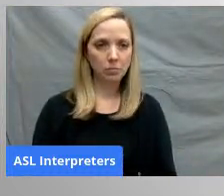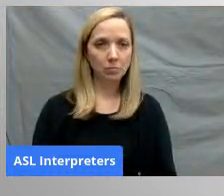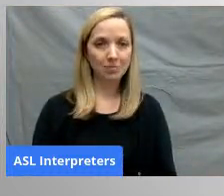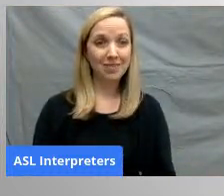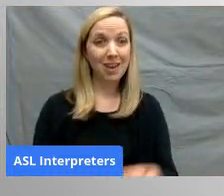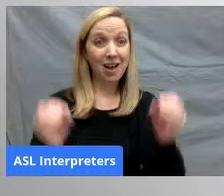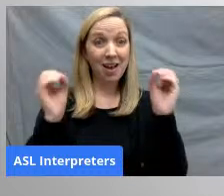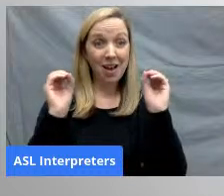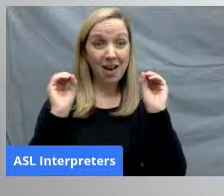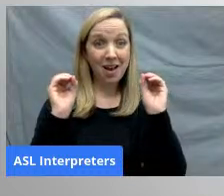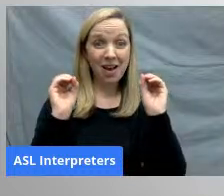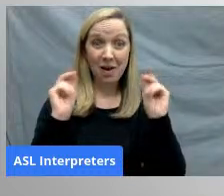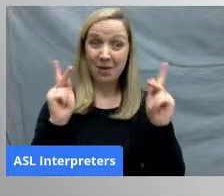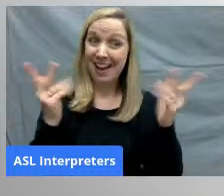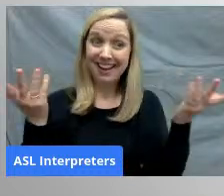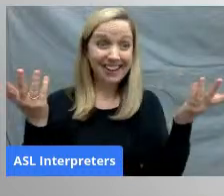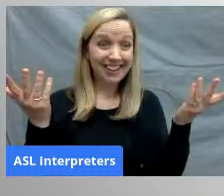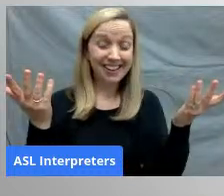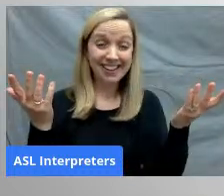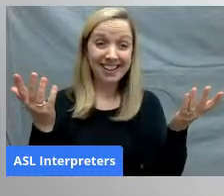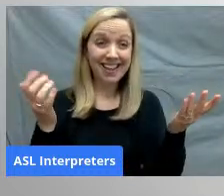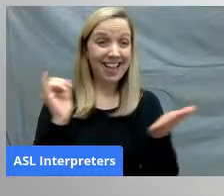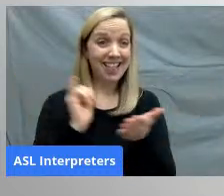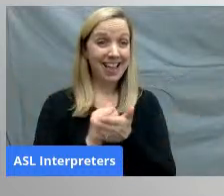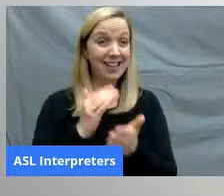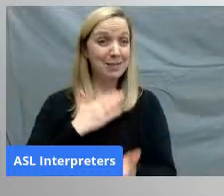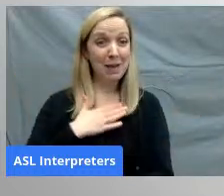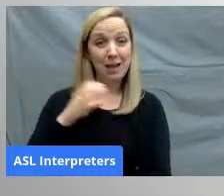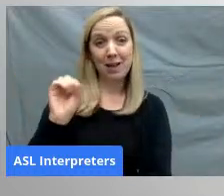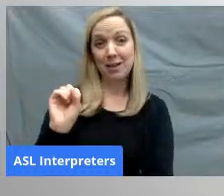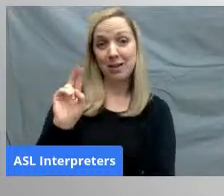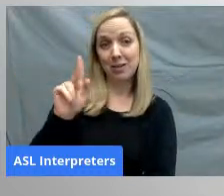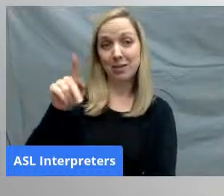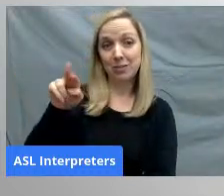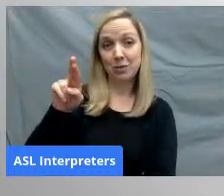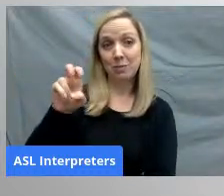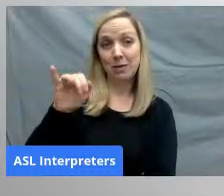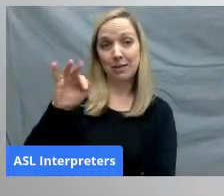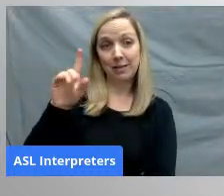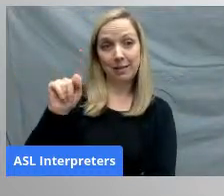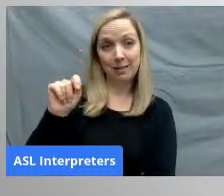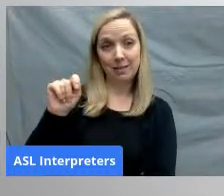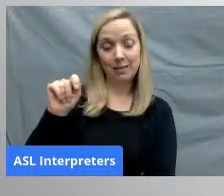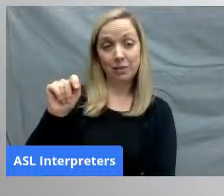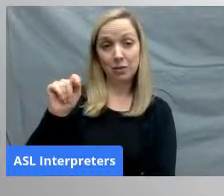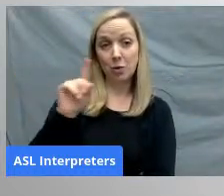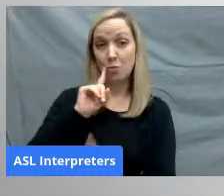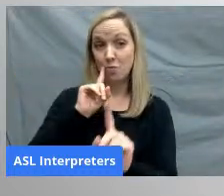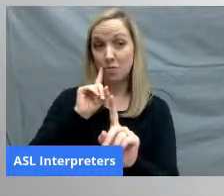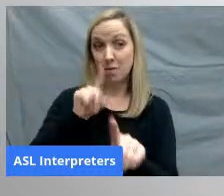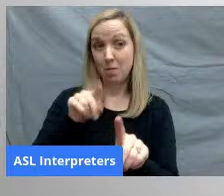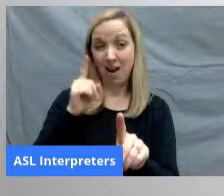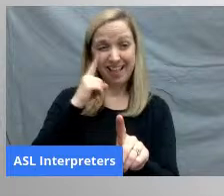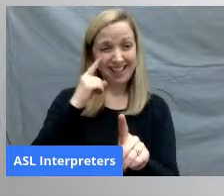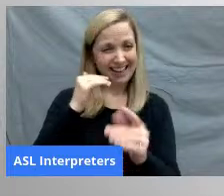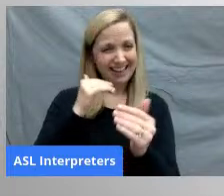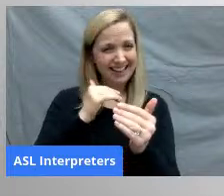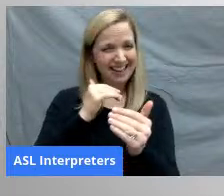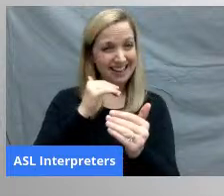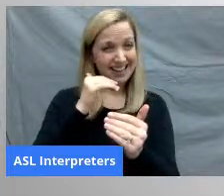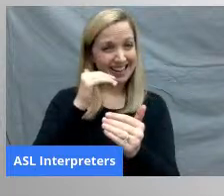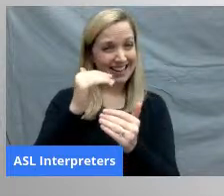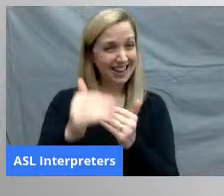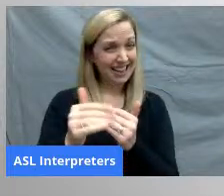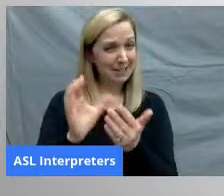Okay, that was my superintendent's report. I think next might be, is it the